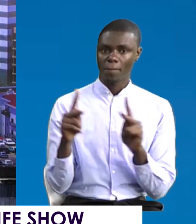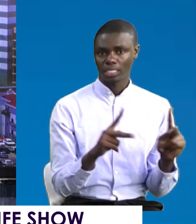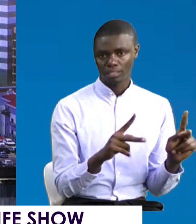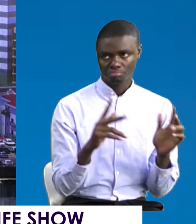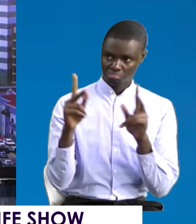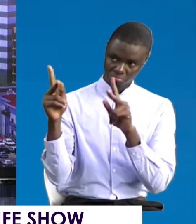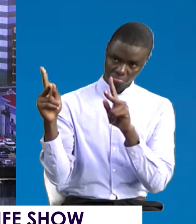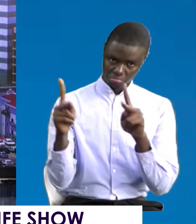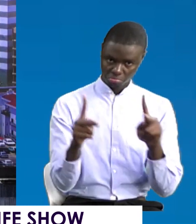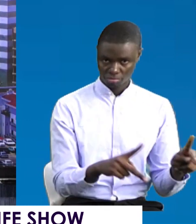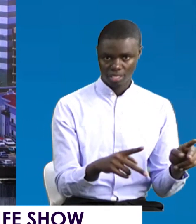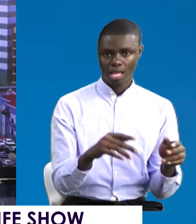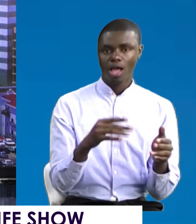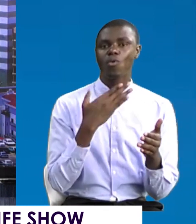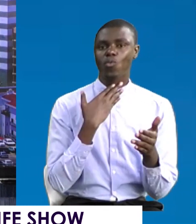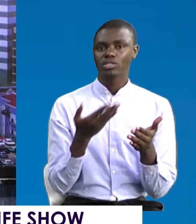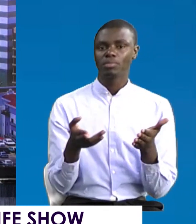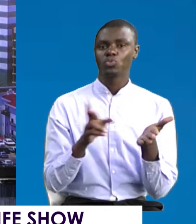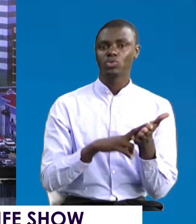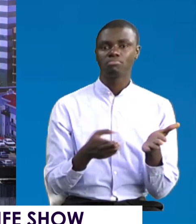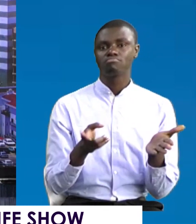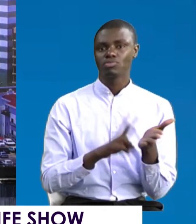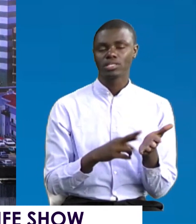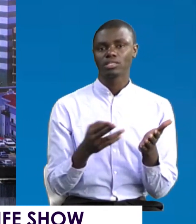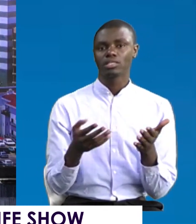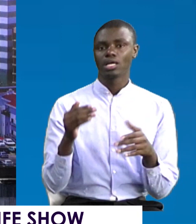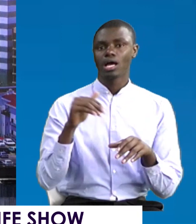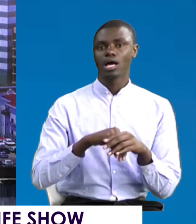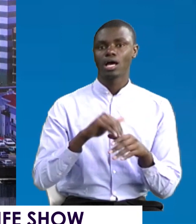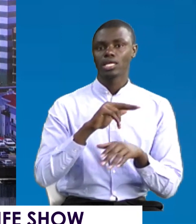certain pattern that may want to come to a nation,